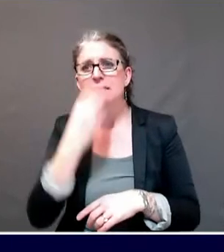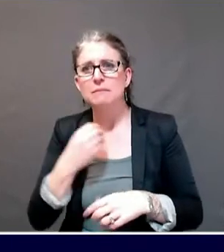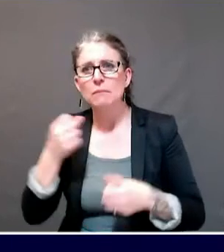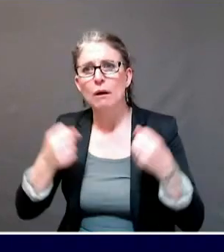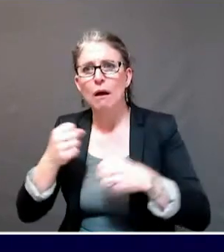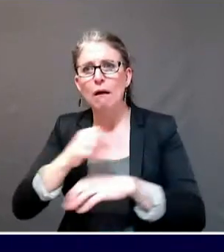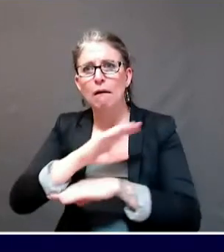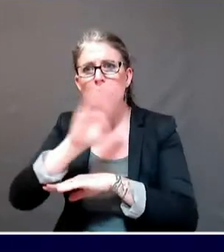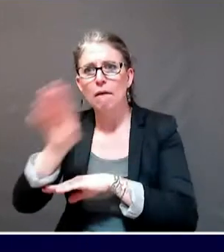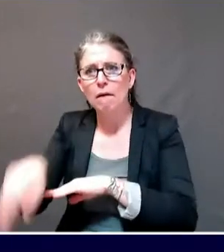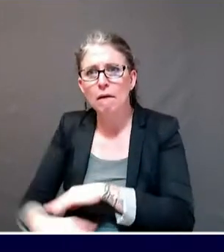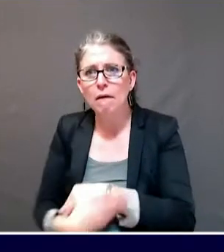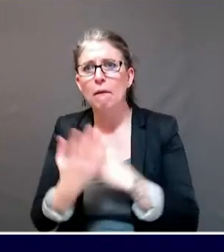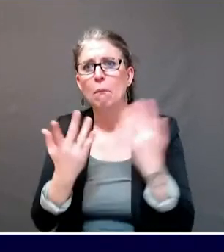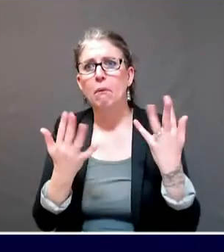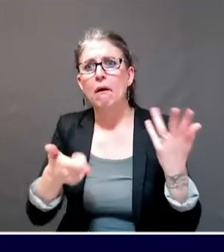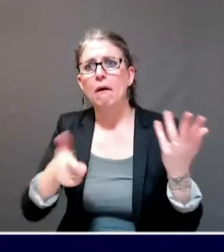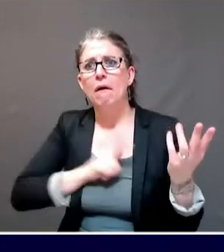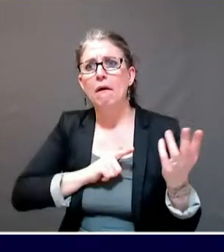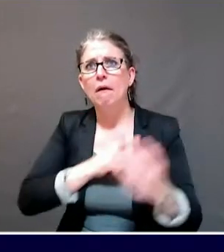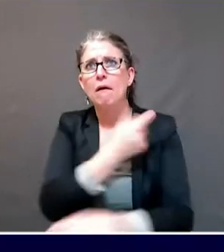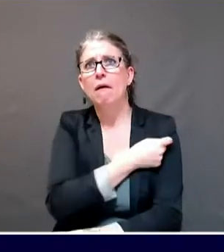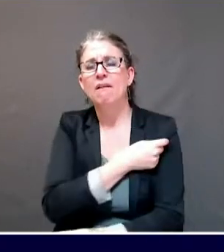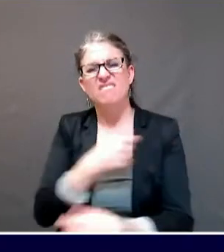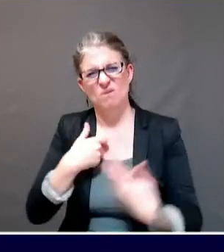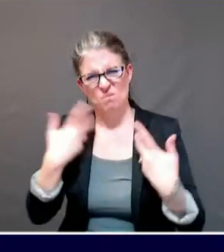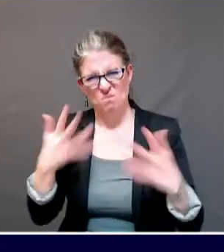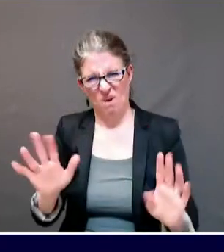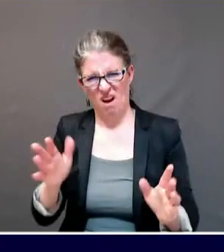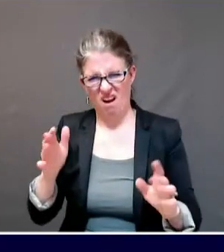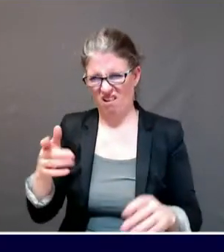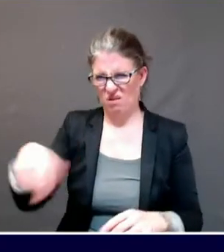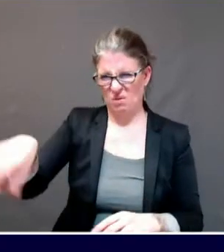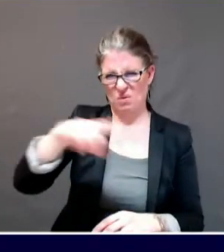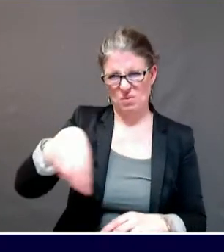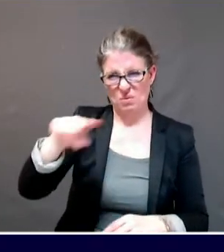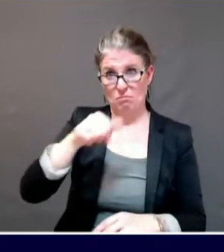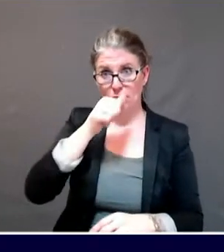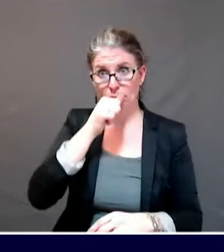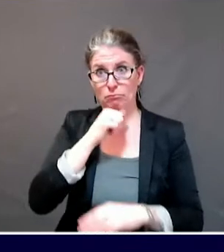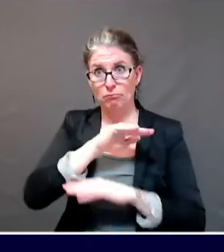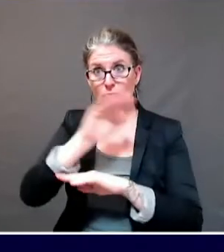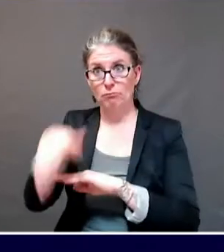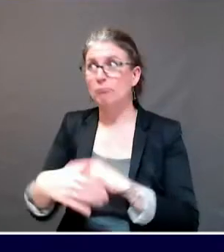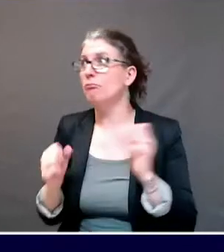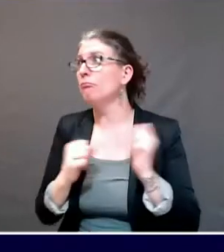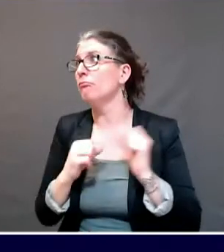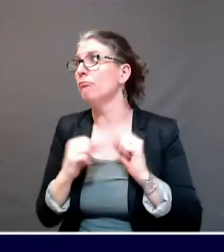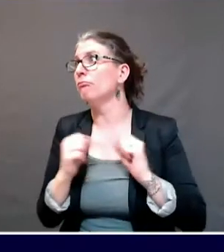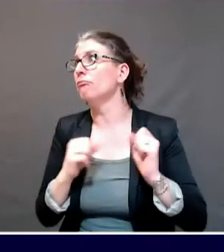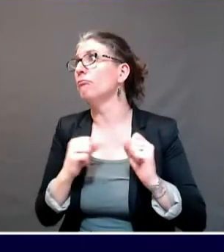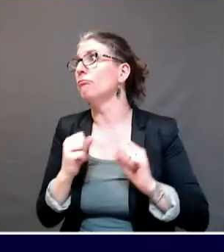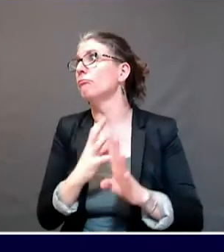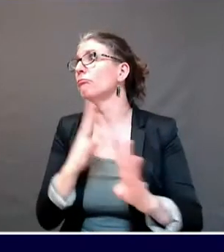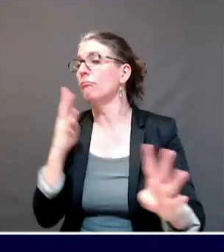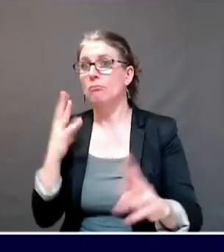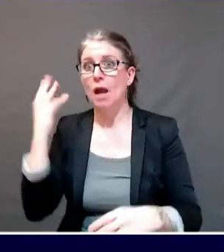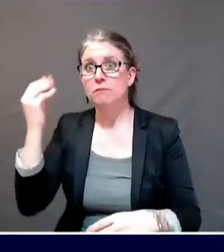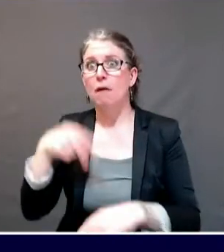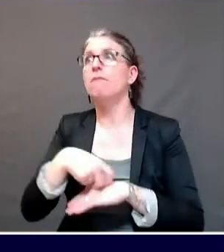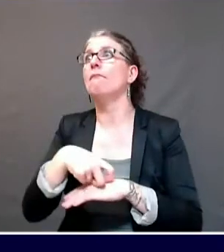more orderly and systematic fashion. Thank you. I'm going to turn it over to Bob Evans at News Center